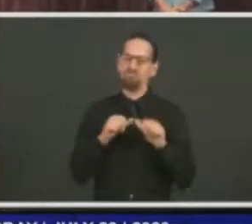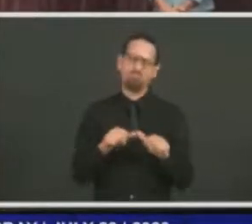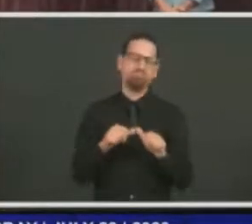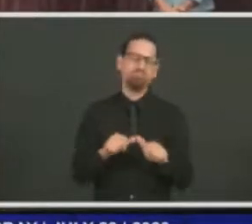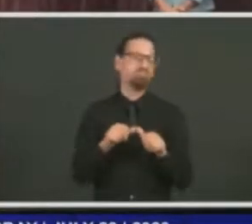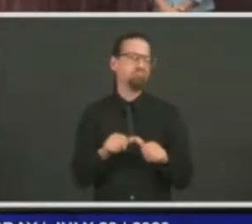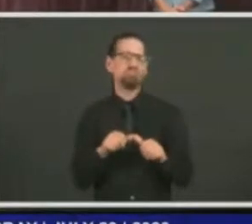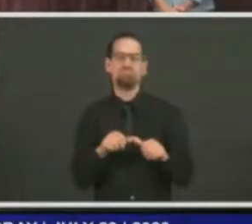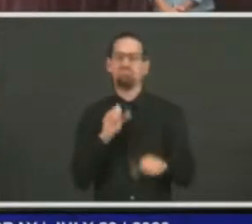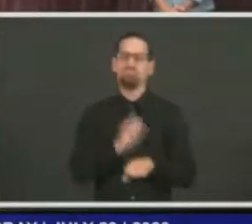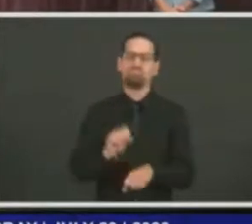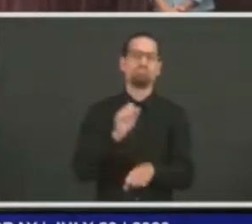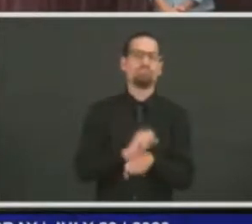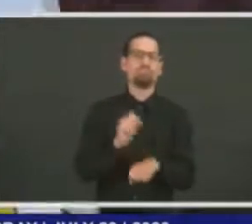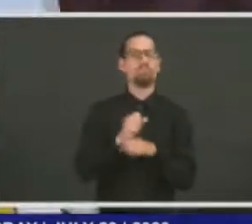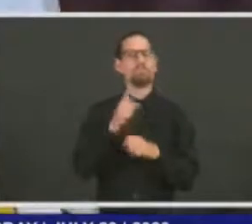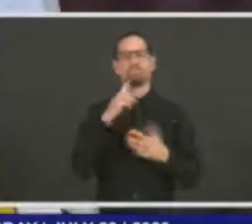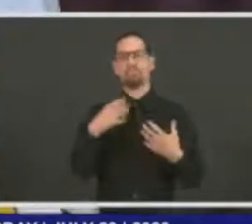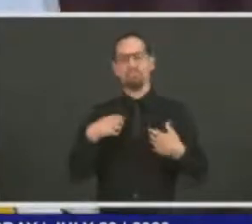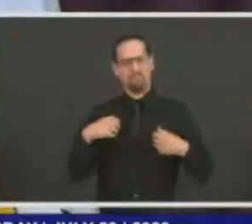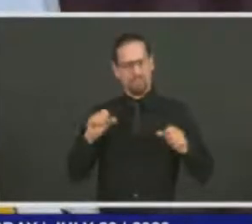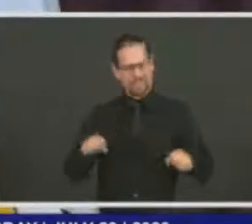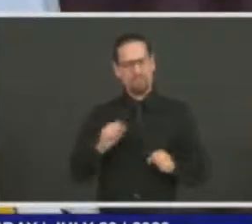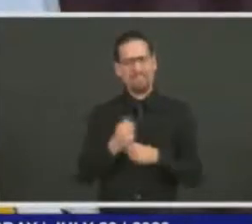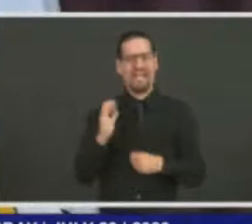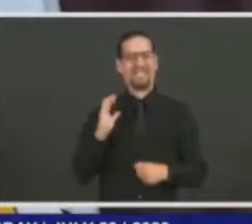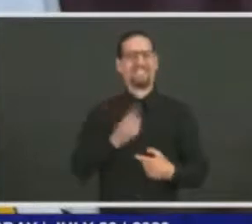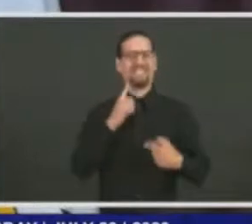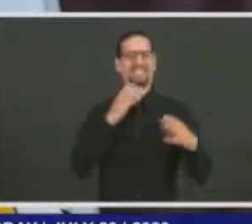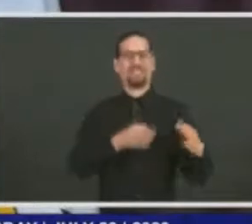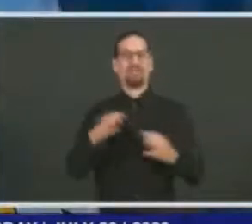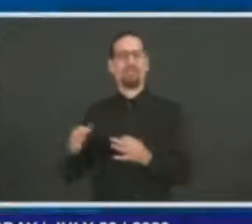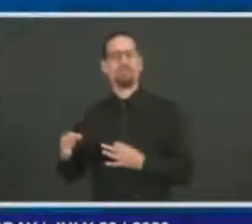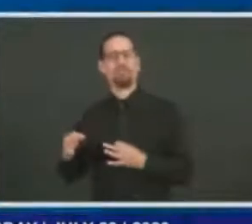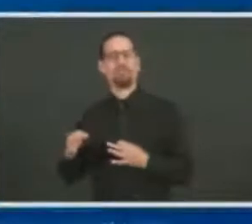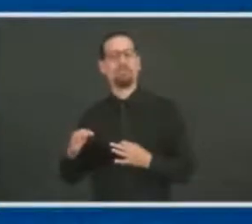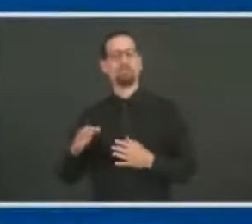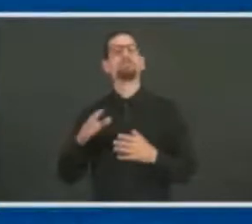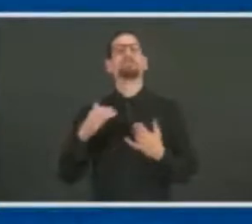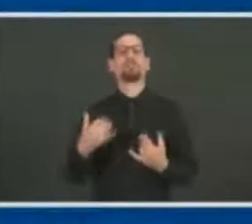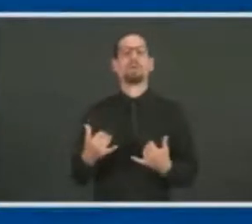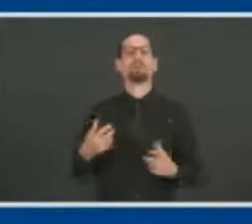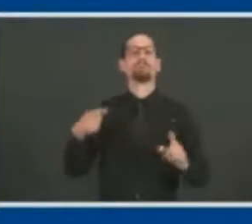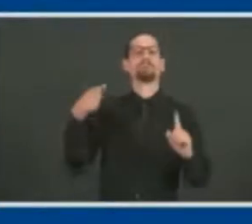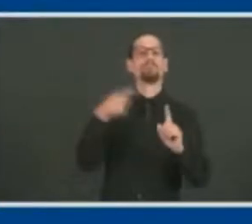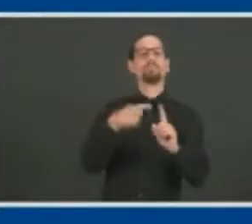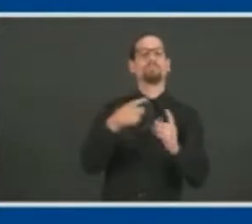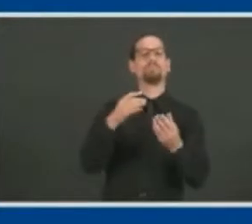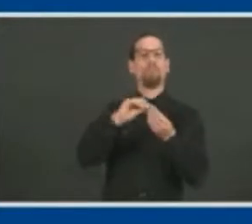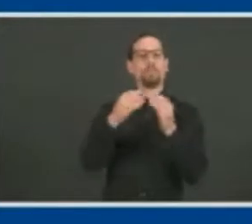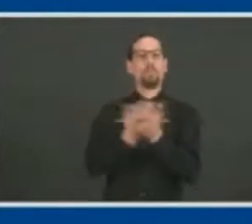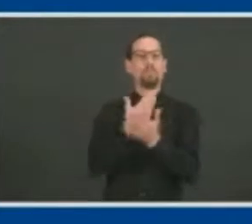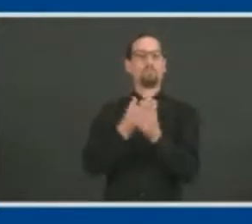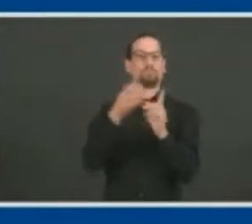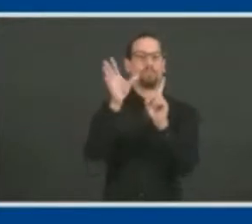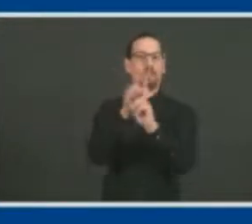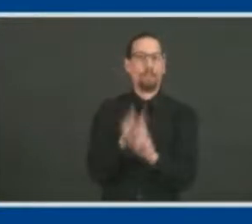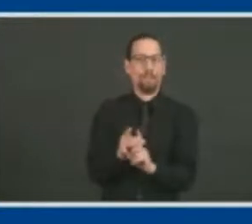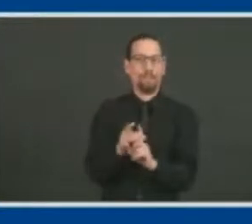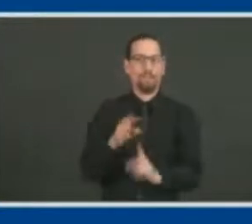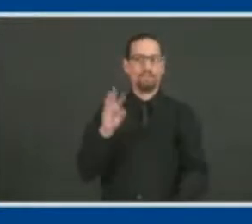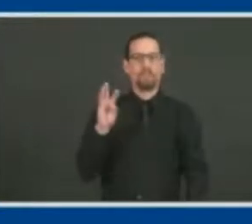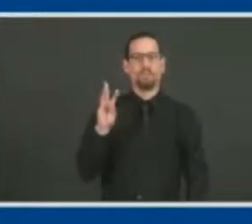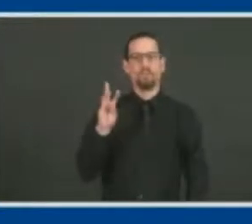best as well. To get started with the cases, briefly, we have 61 new cases to report today. We have 74 people